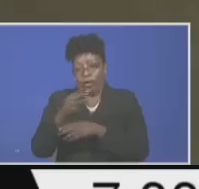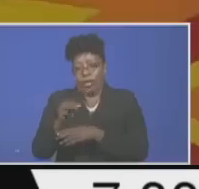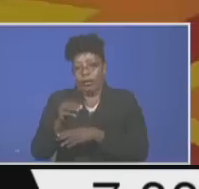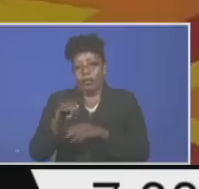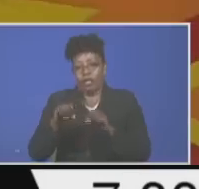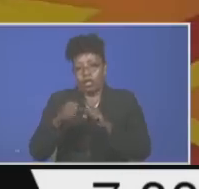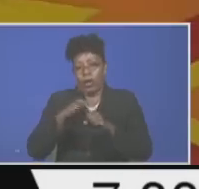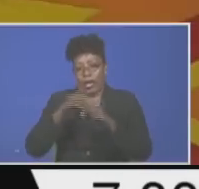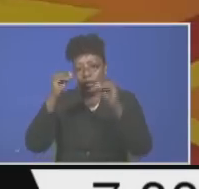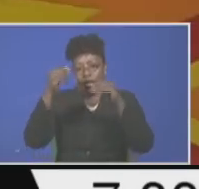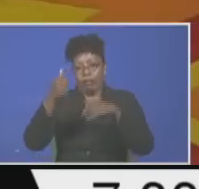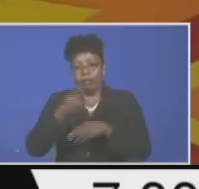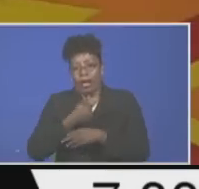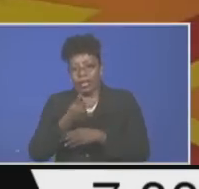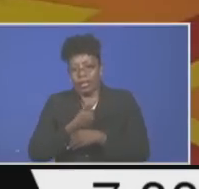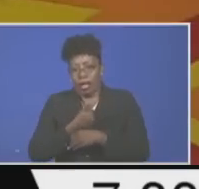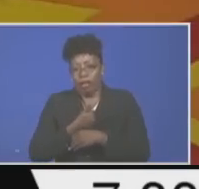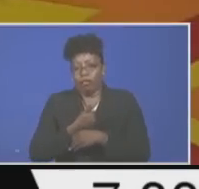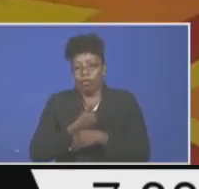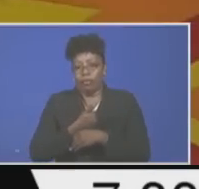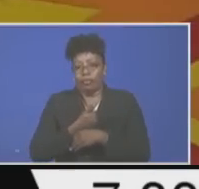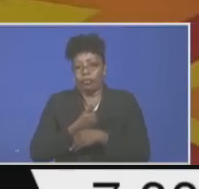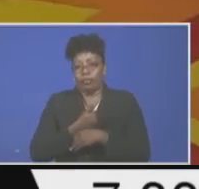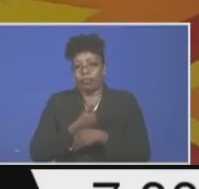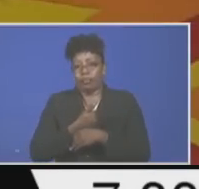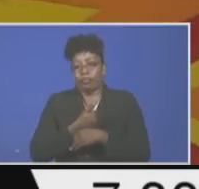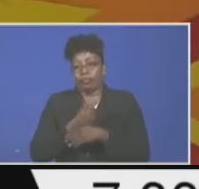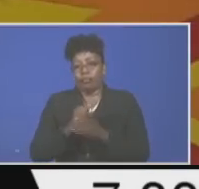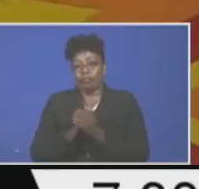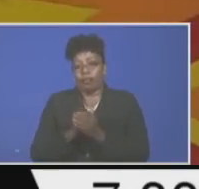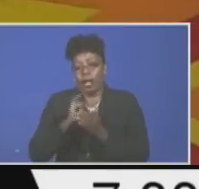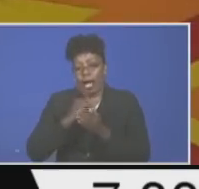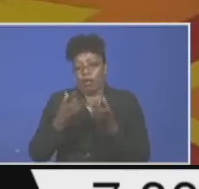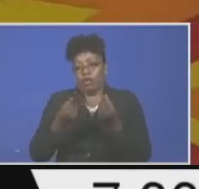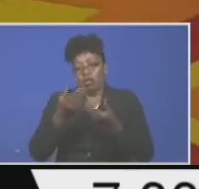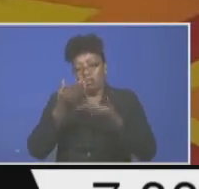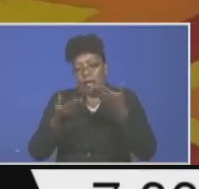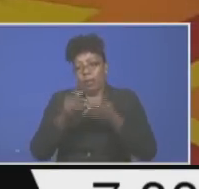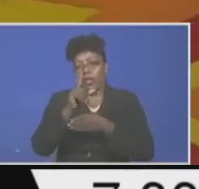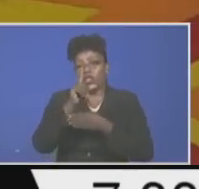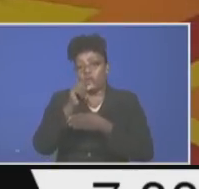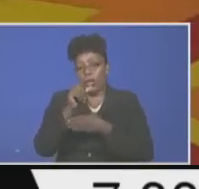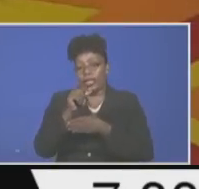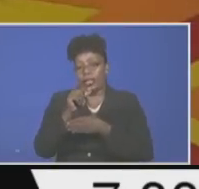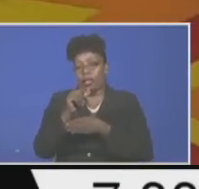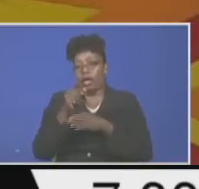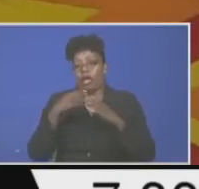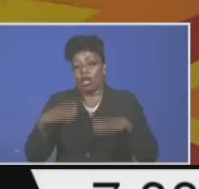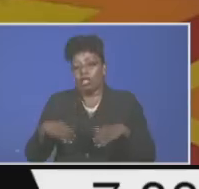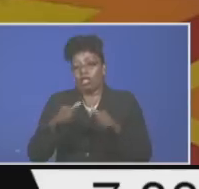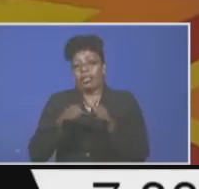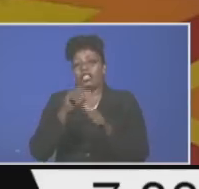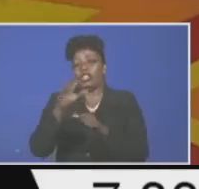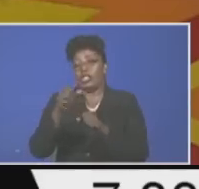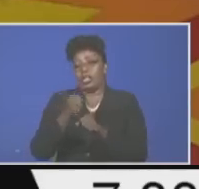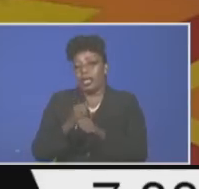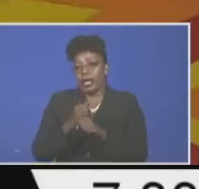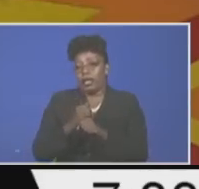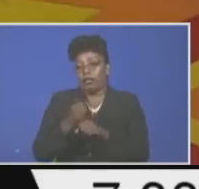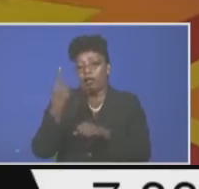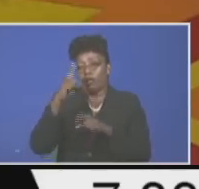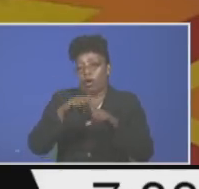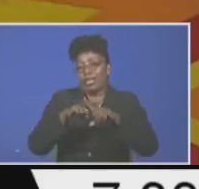myself, I at least do about 20 pieces of costume just about every year for